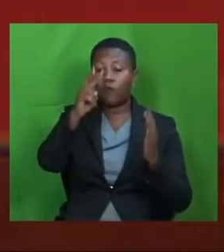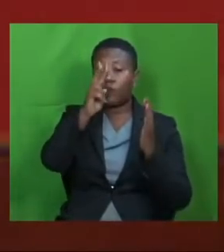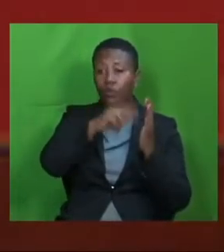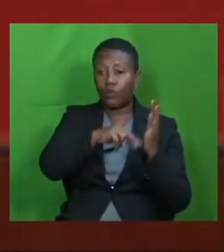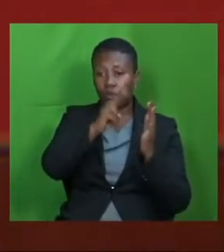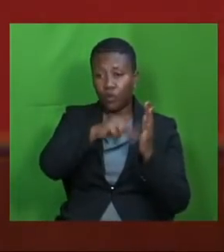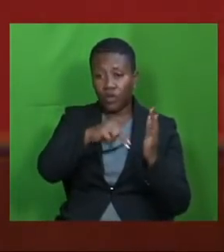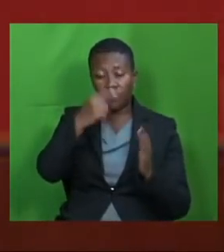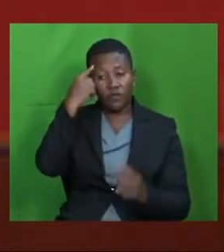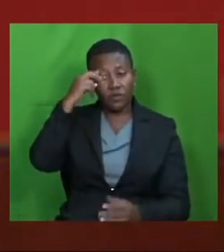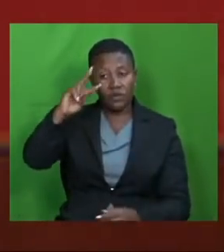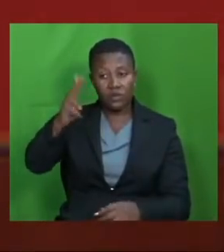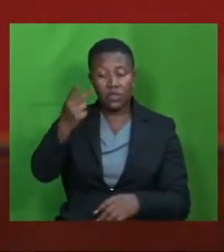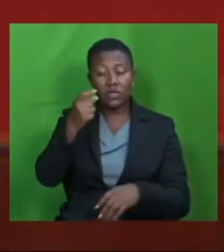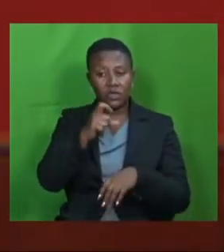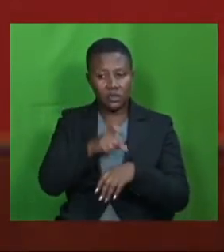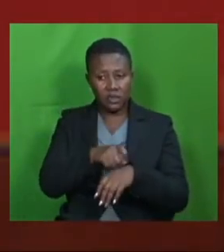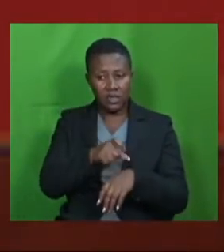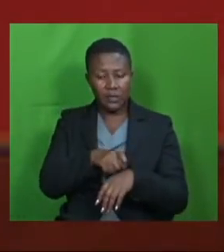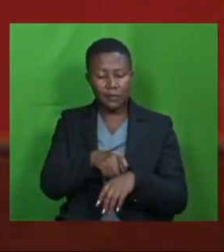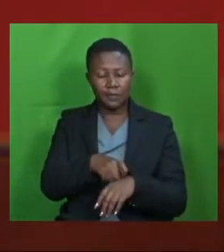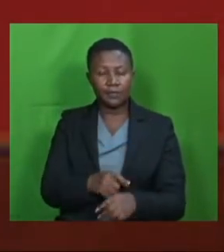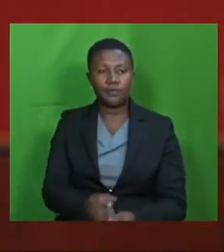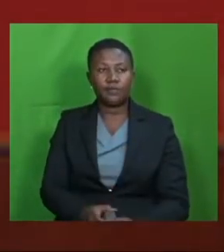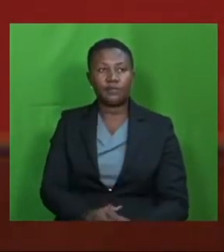a second time.